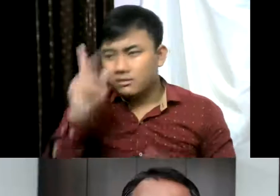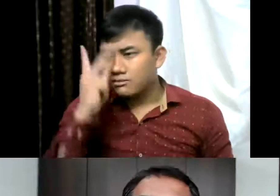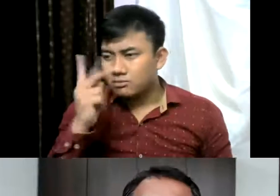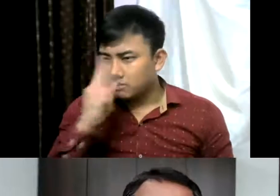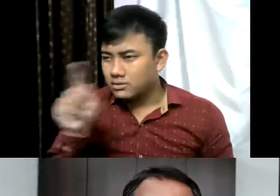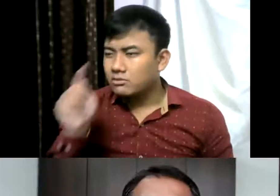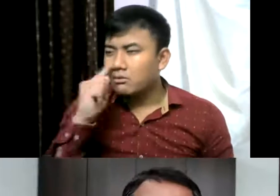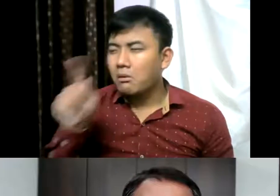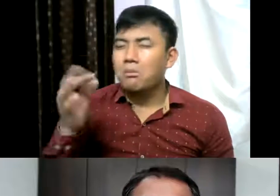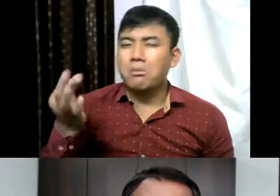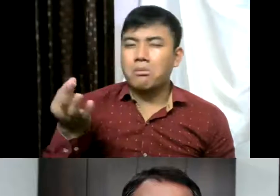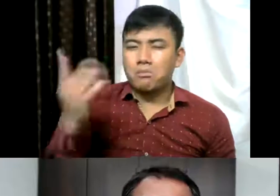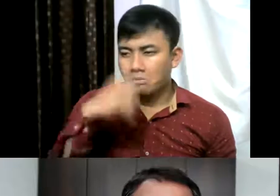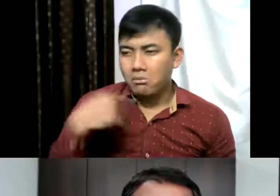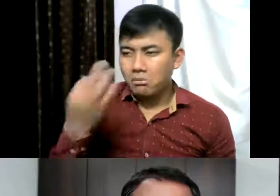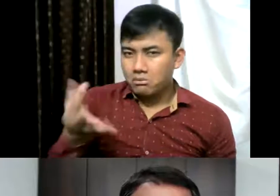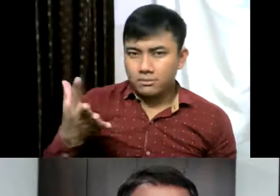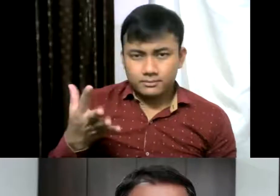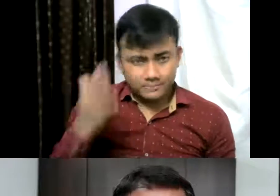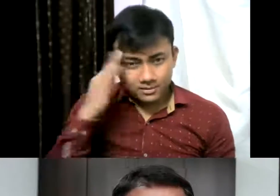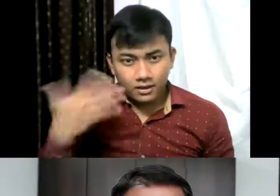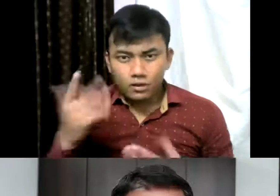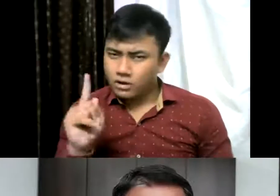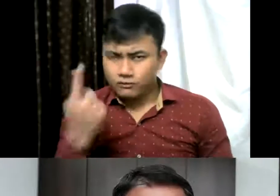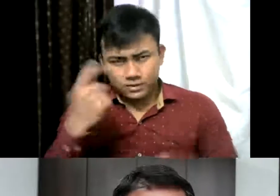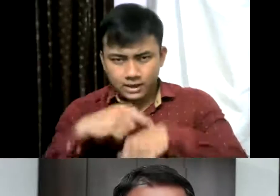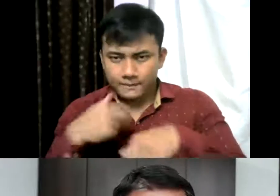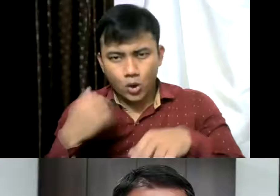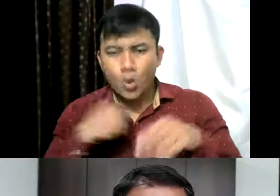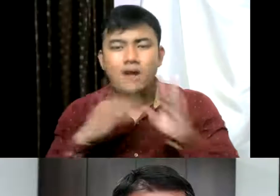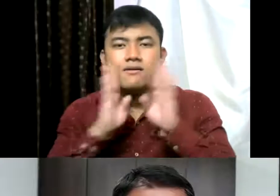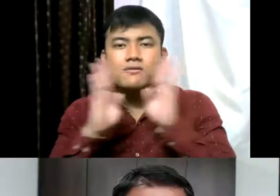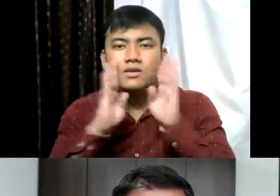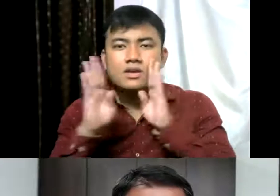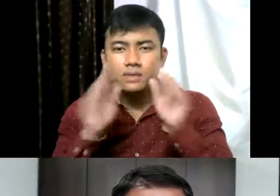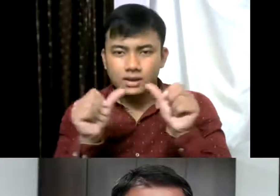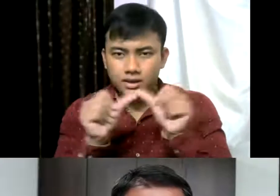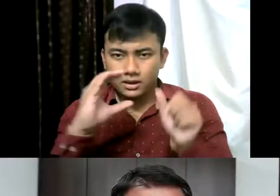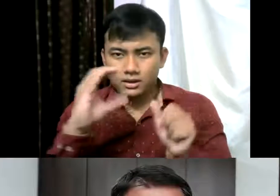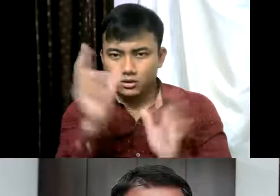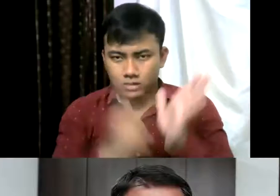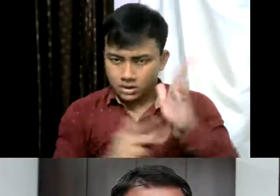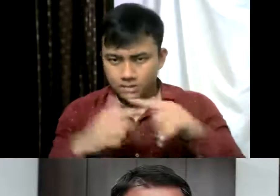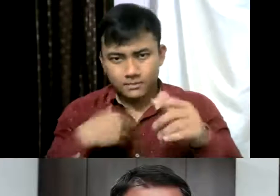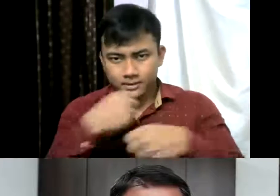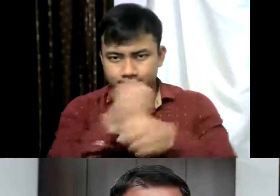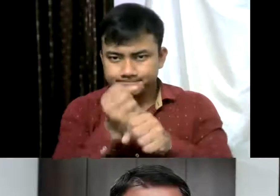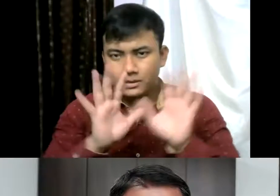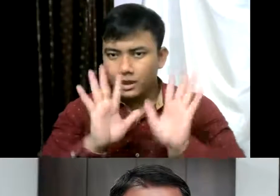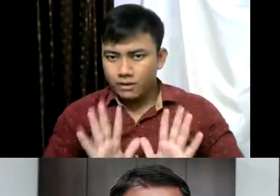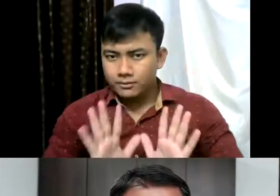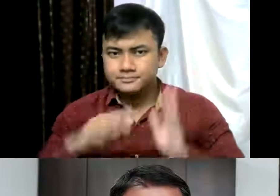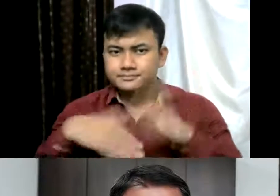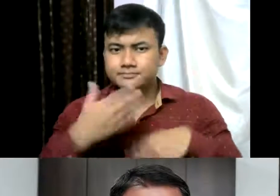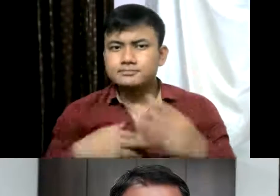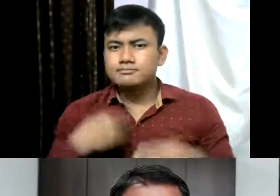What names do we find sexy? So when I made my first Facebook account, the anonymous account I was talking about, I chose an upper